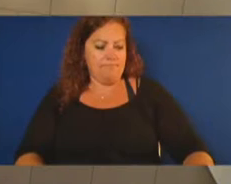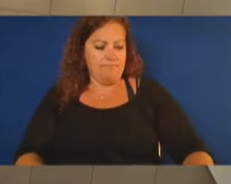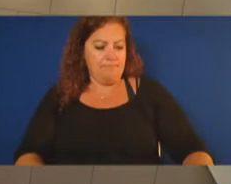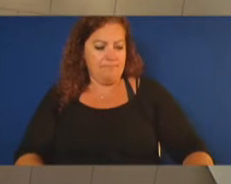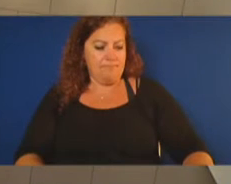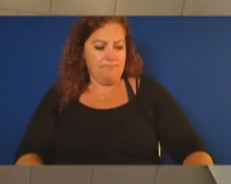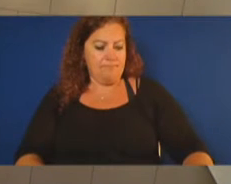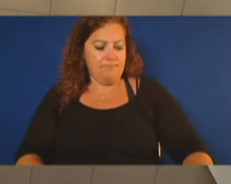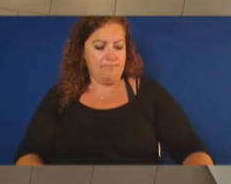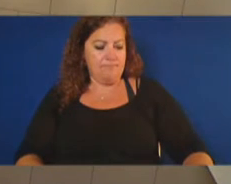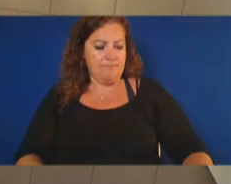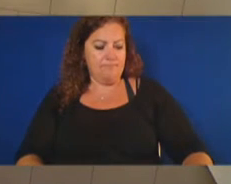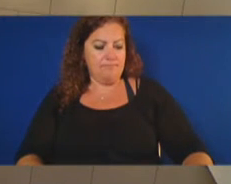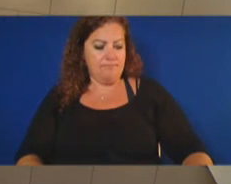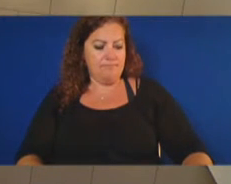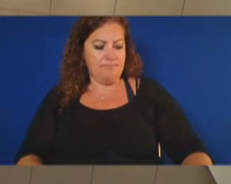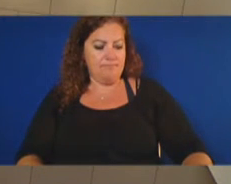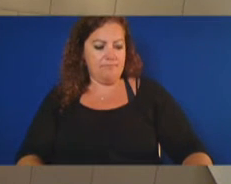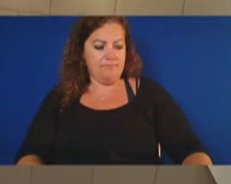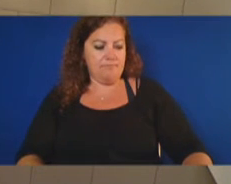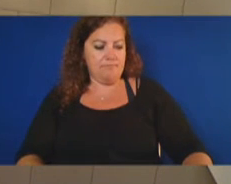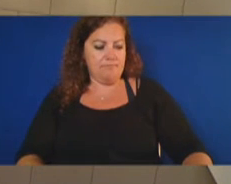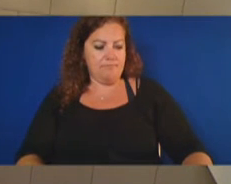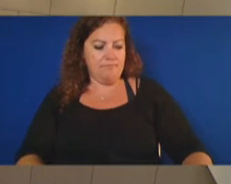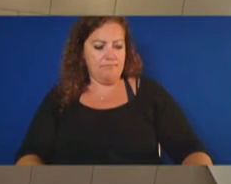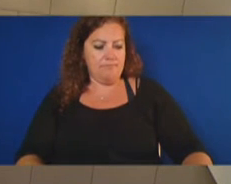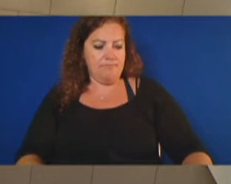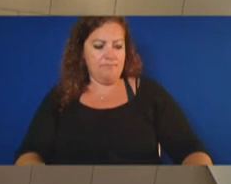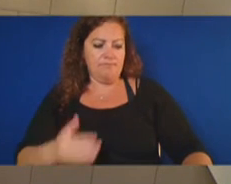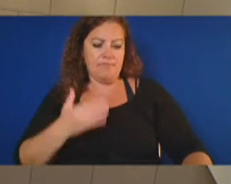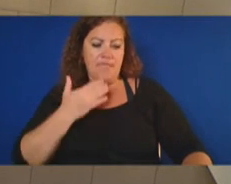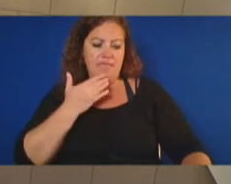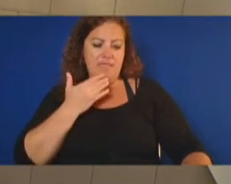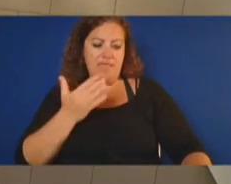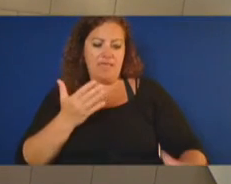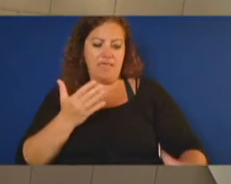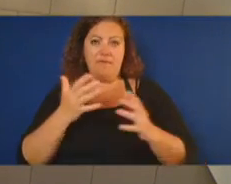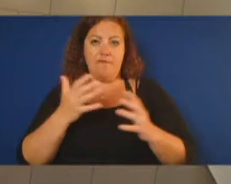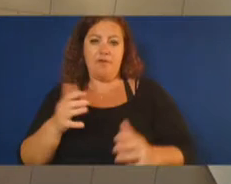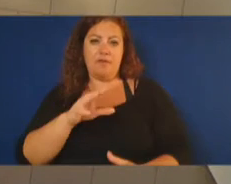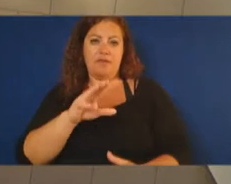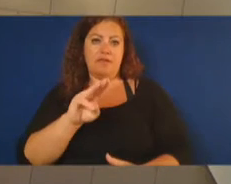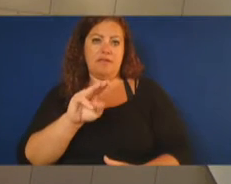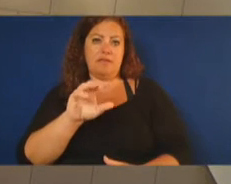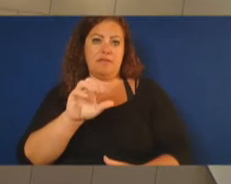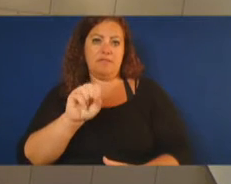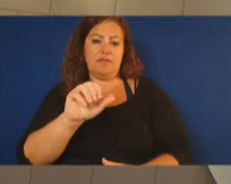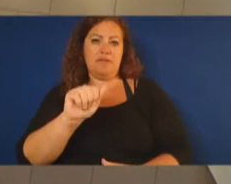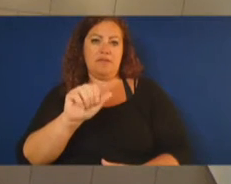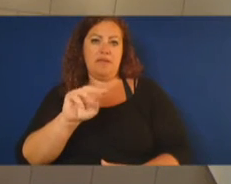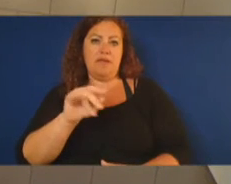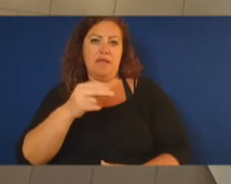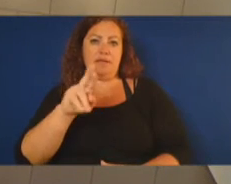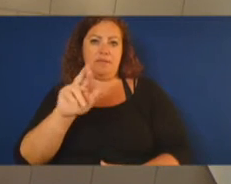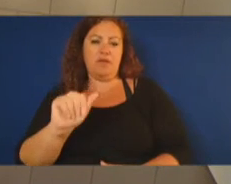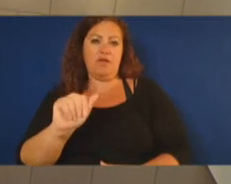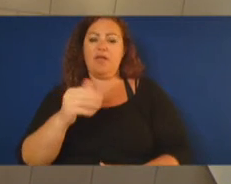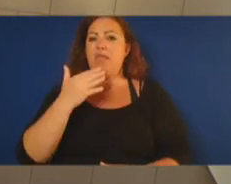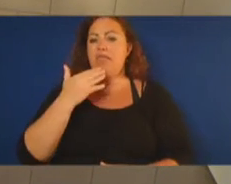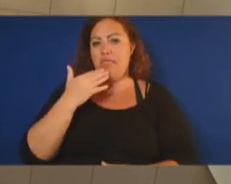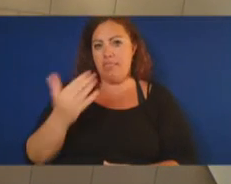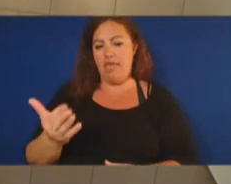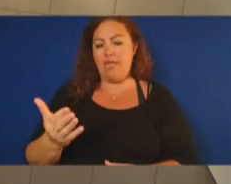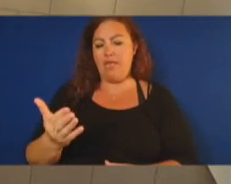it that's it rck thank you very much um um Miss asme thank you